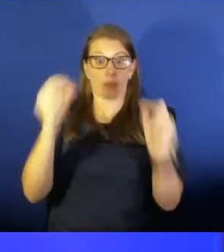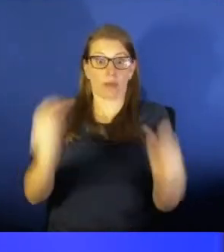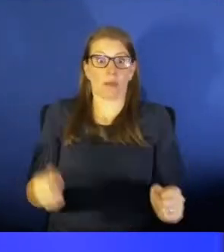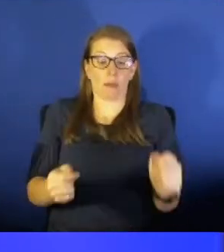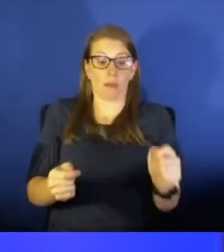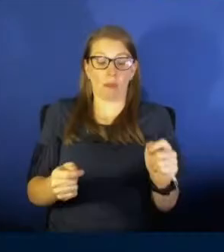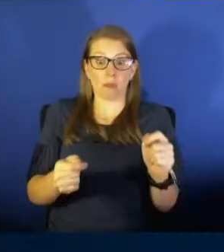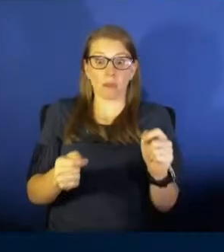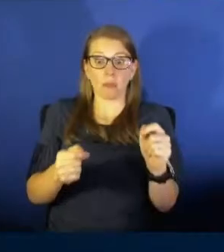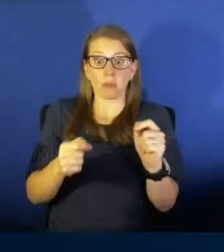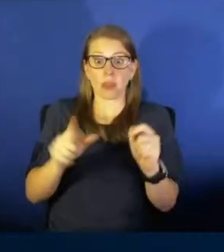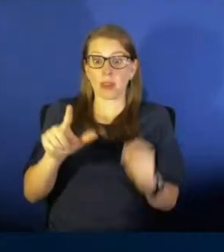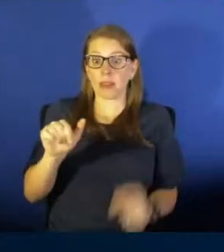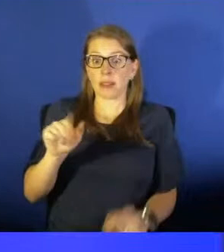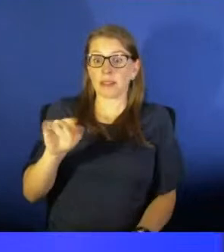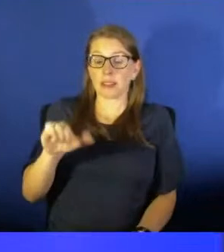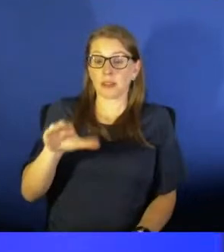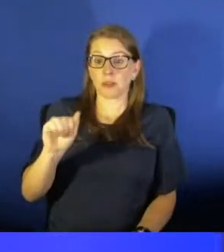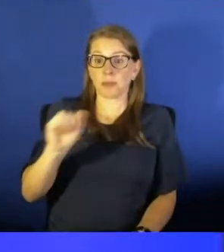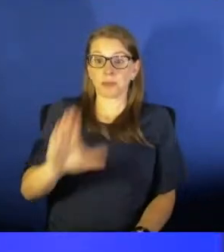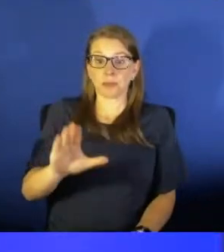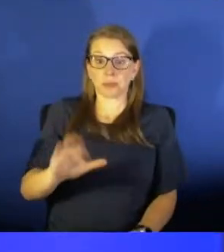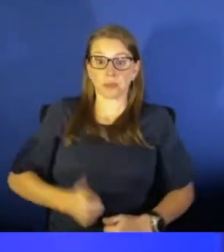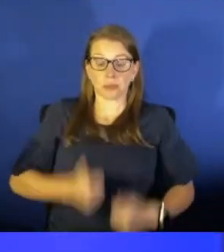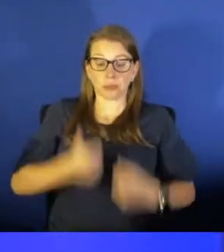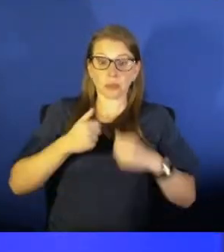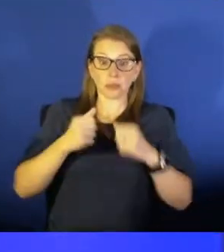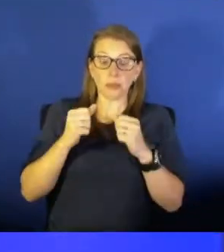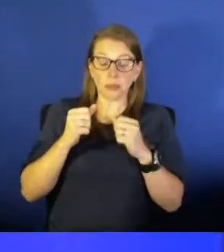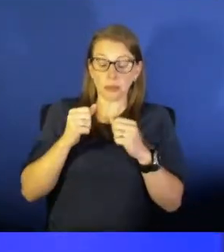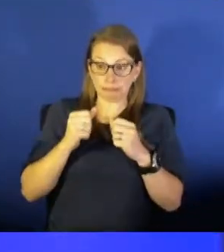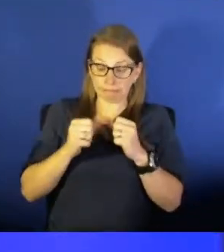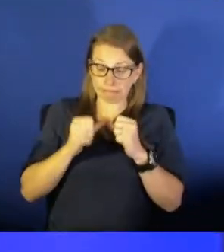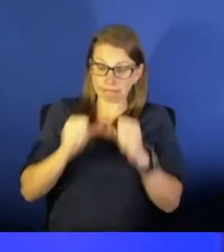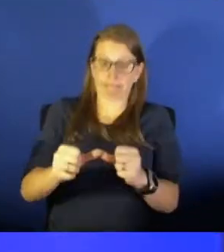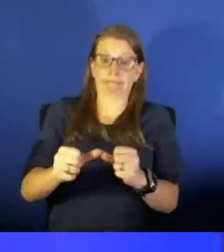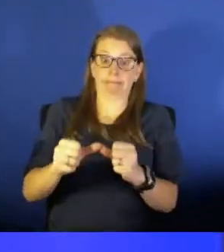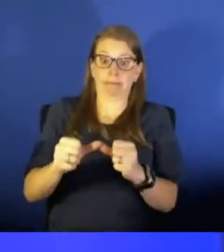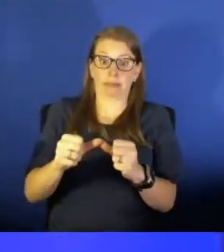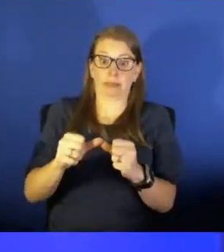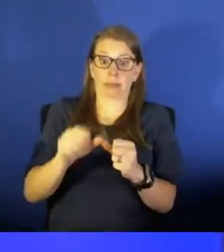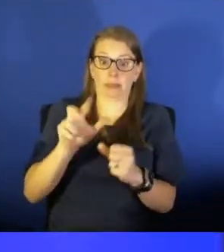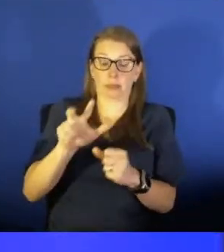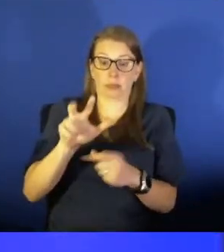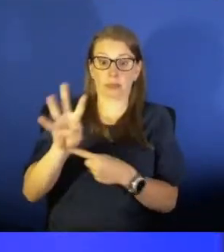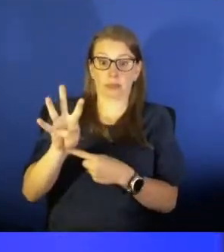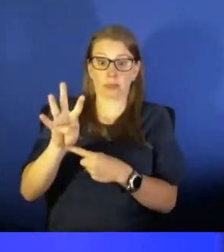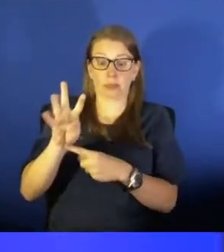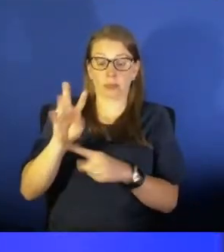of Leticia Celestin's life after contracting COVID-19, 34 weeks pregnant.